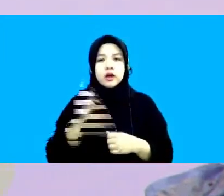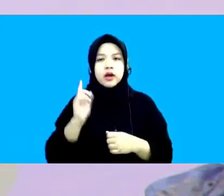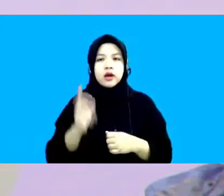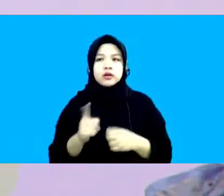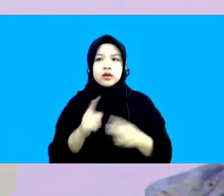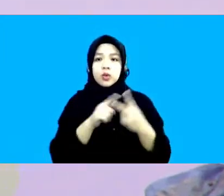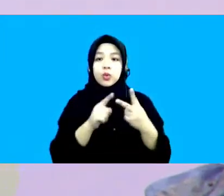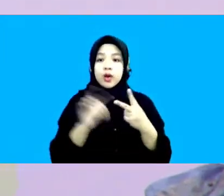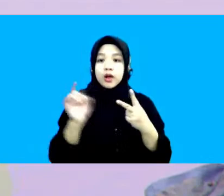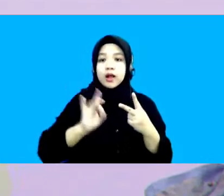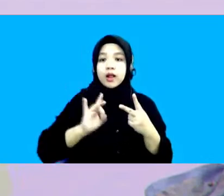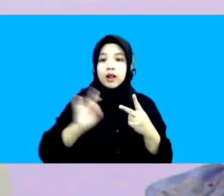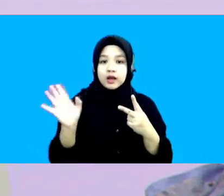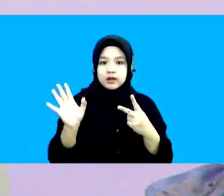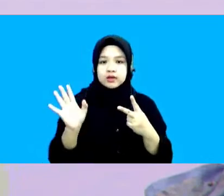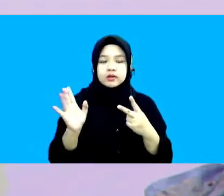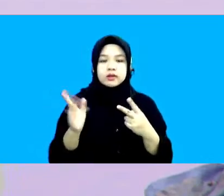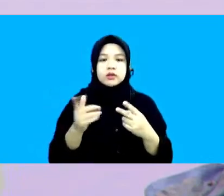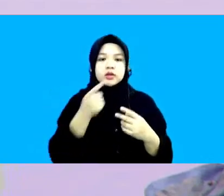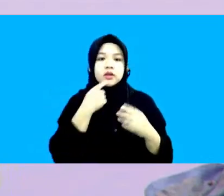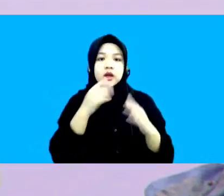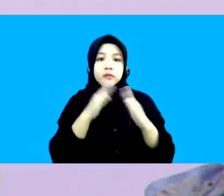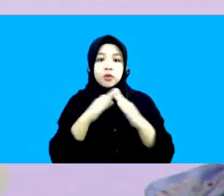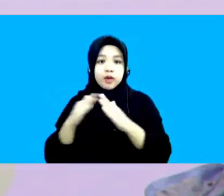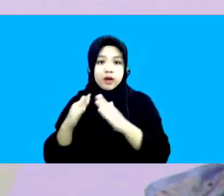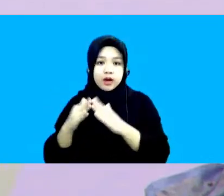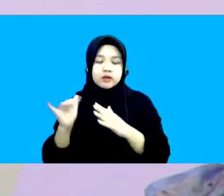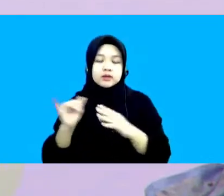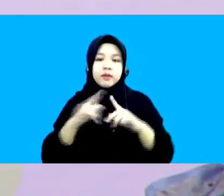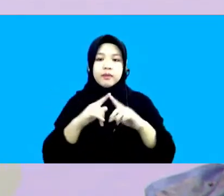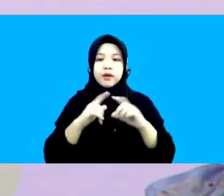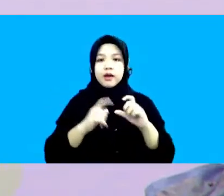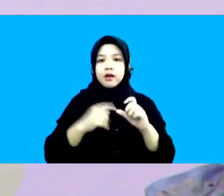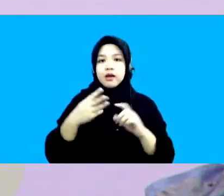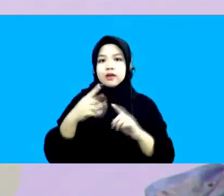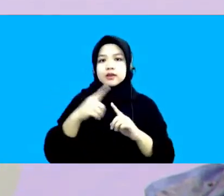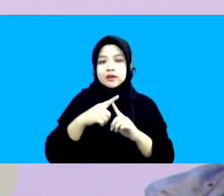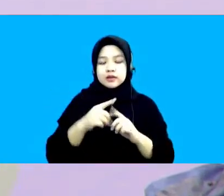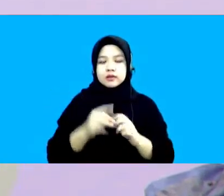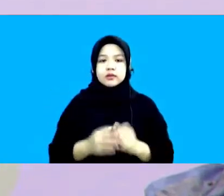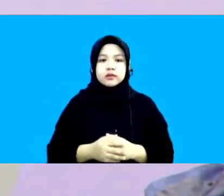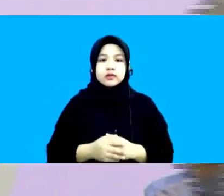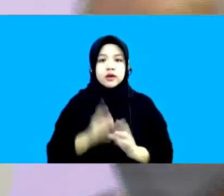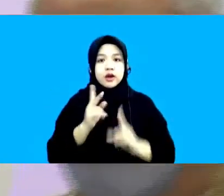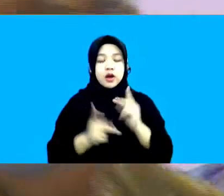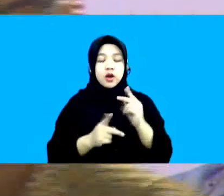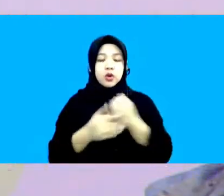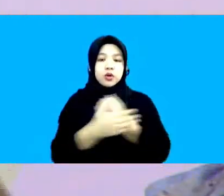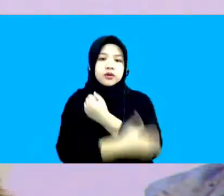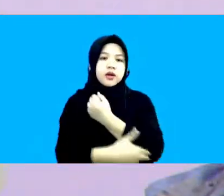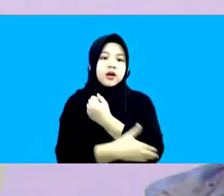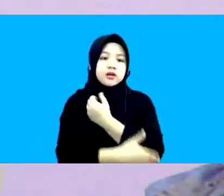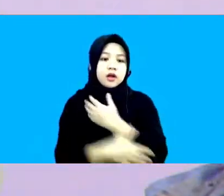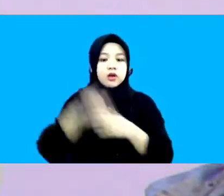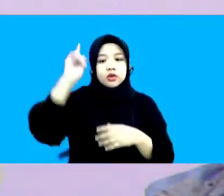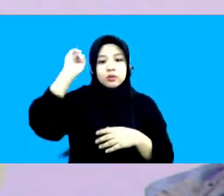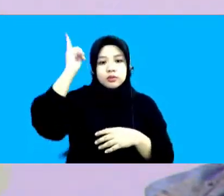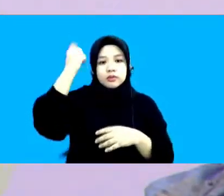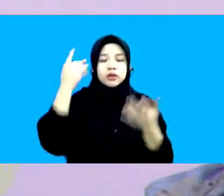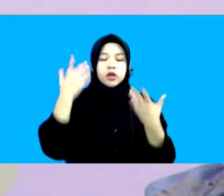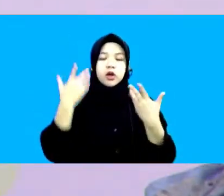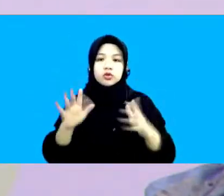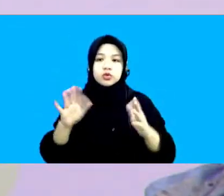people that previously not on the poverty, they are above poverty line, now they